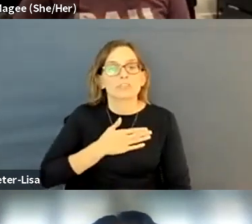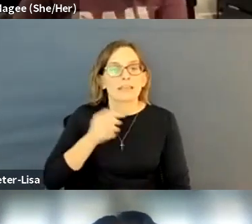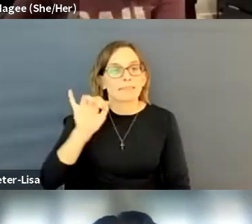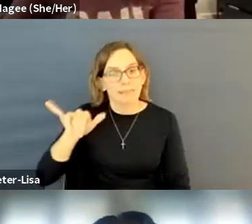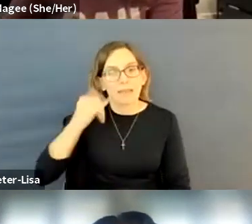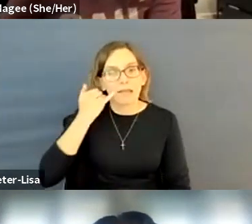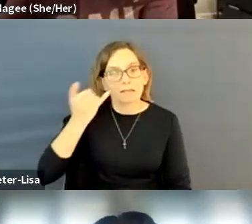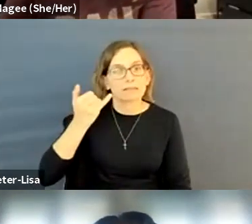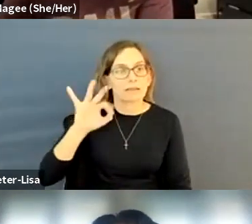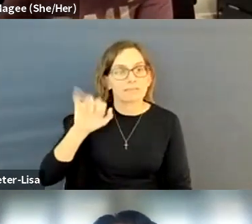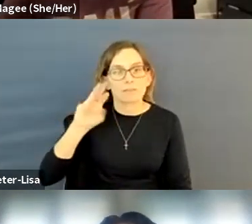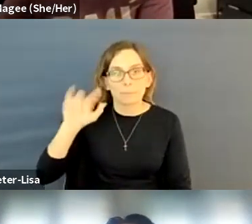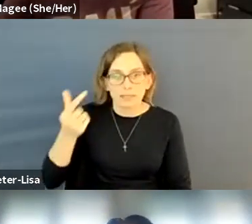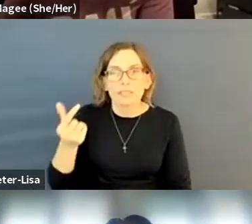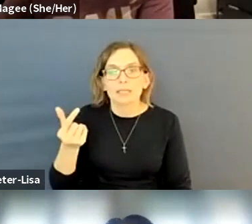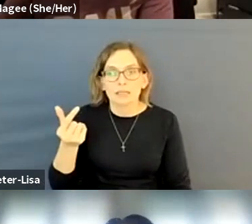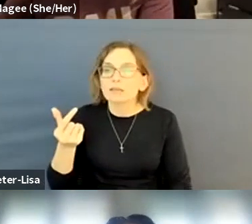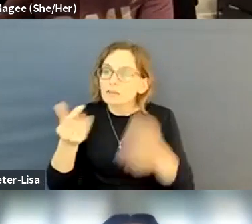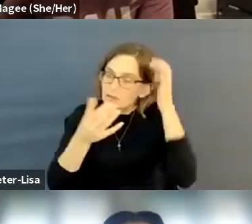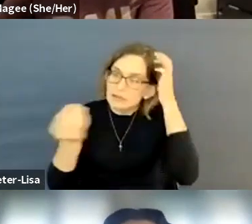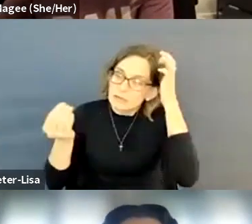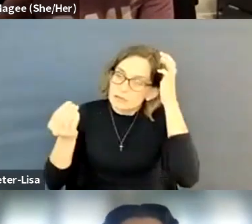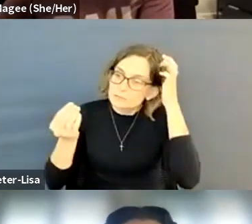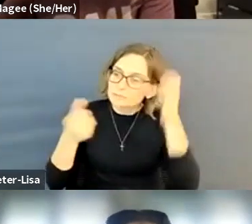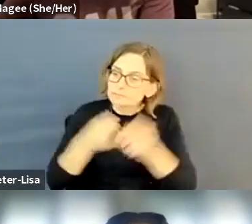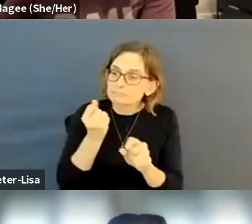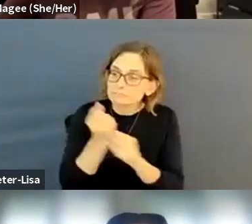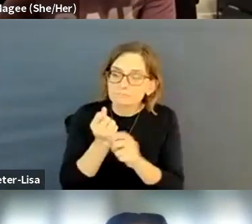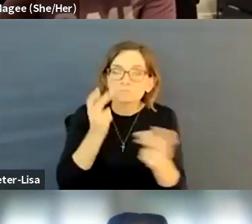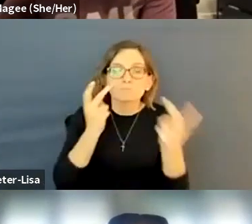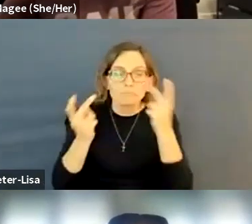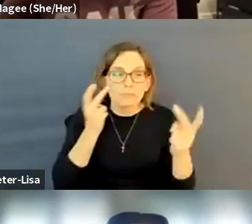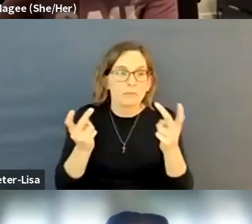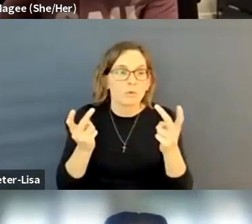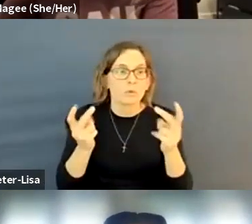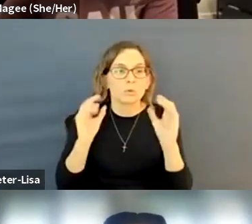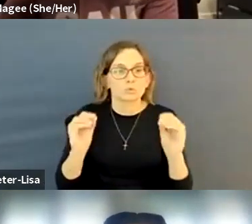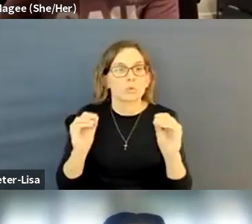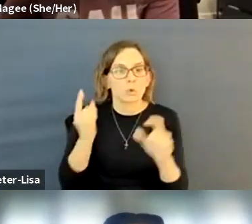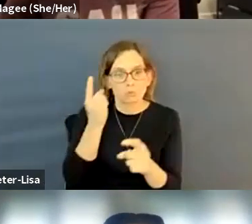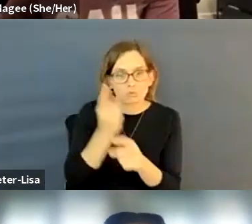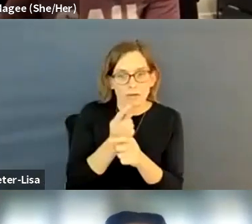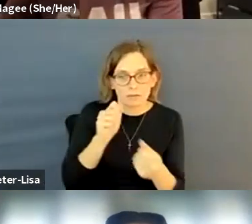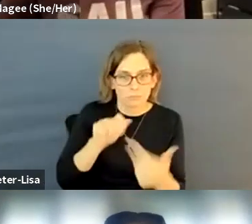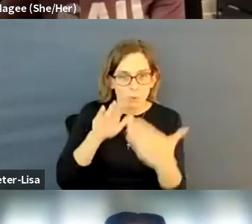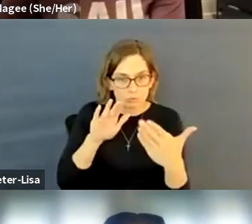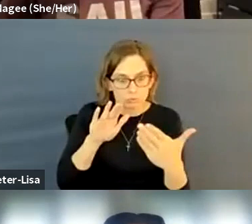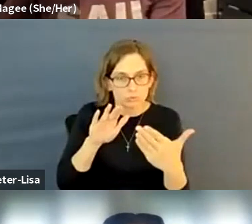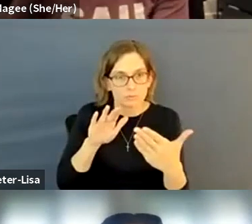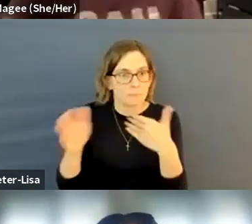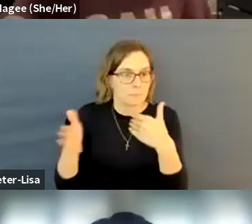framing and the making visible that there is no right approach, that whatever we